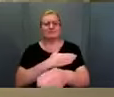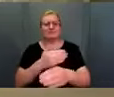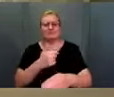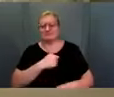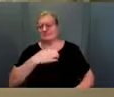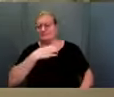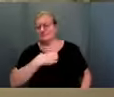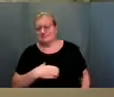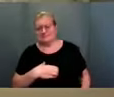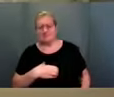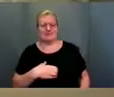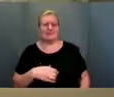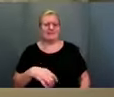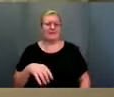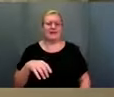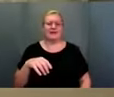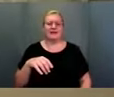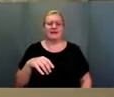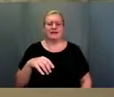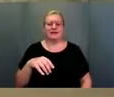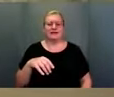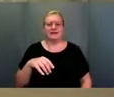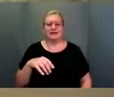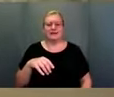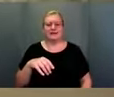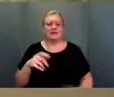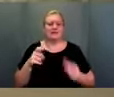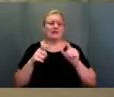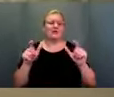Andy, Dennis Brown, and of course, the great